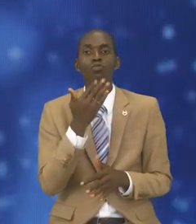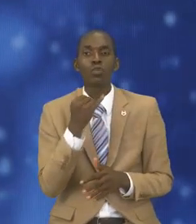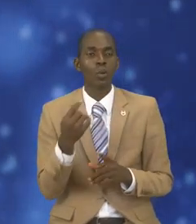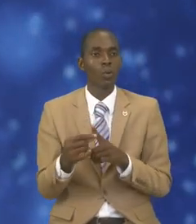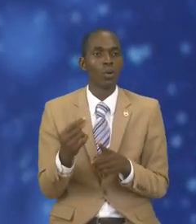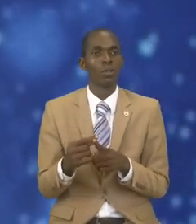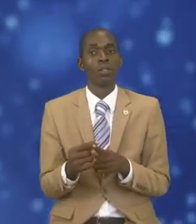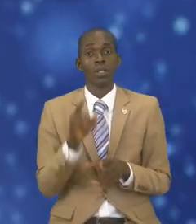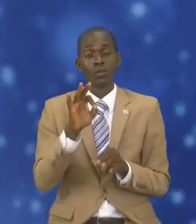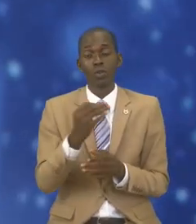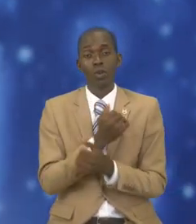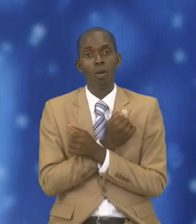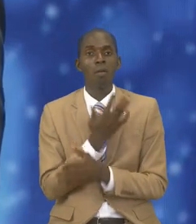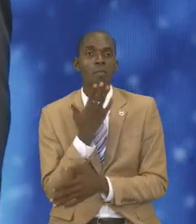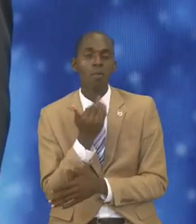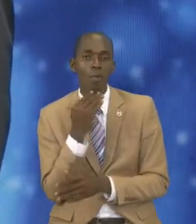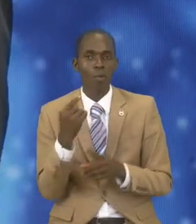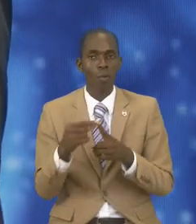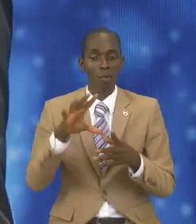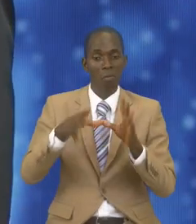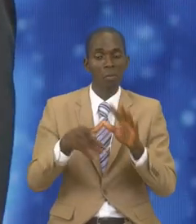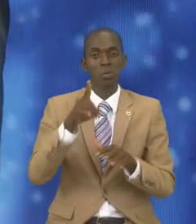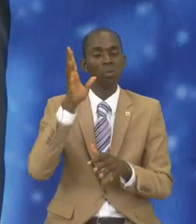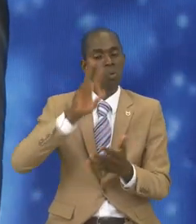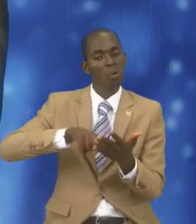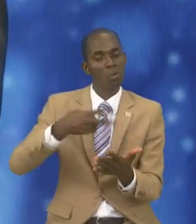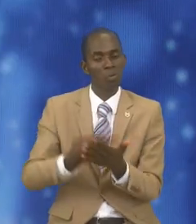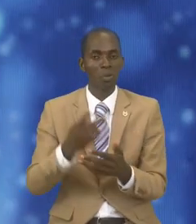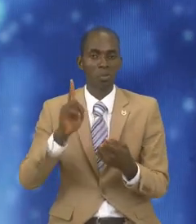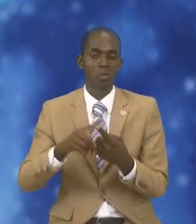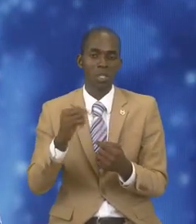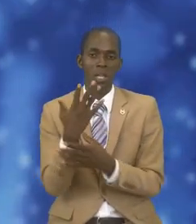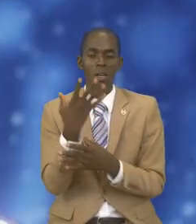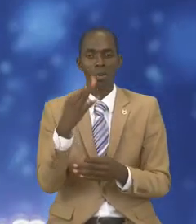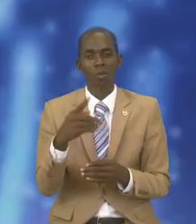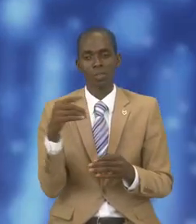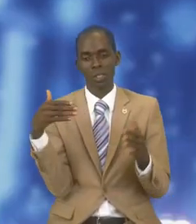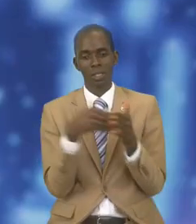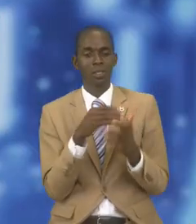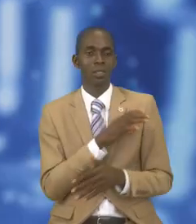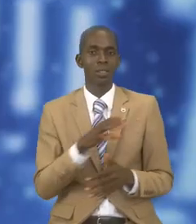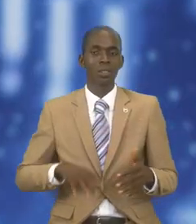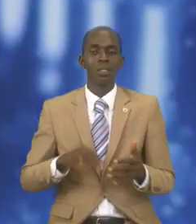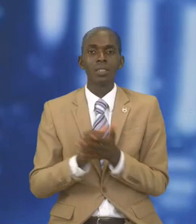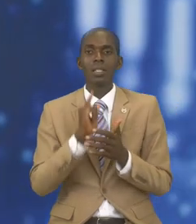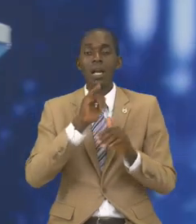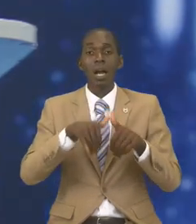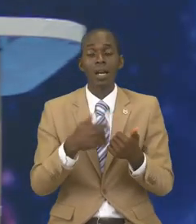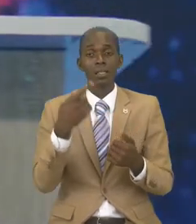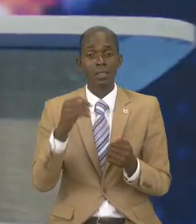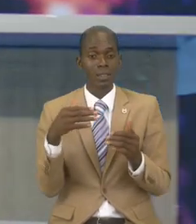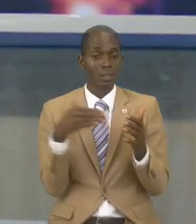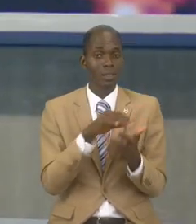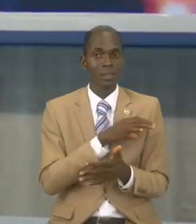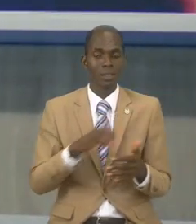like flattery, you're going to fall into the hands of the Antichrist. That's how he tips people. That's how he